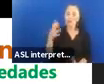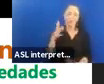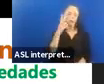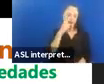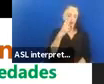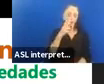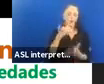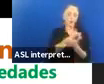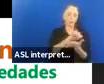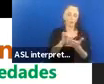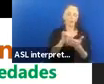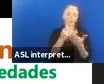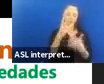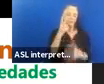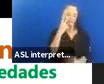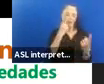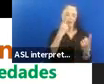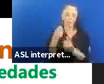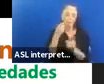already.